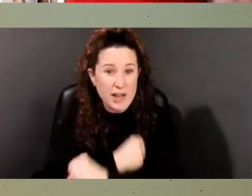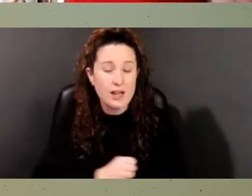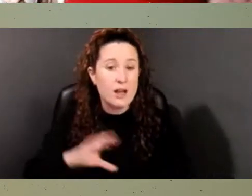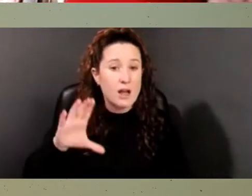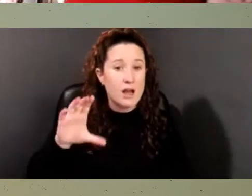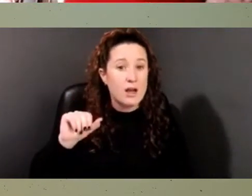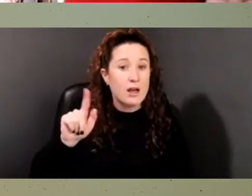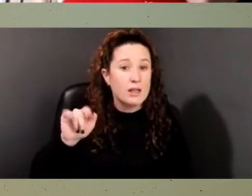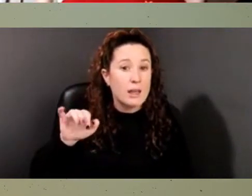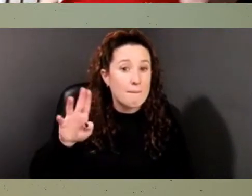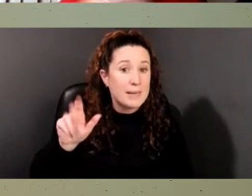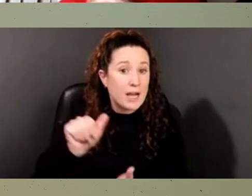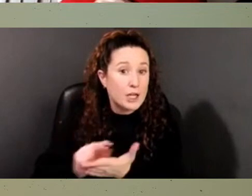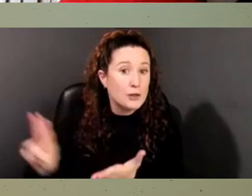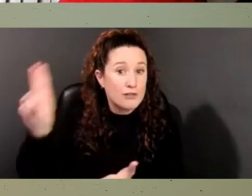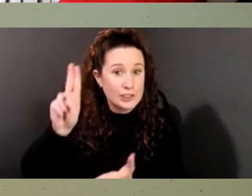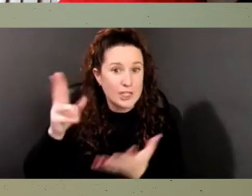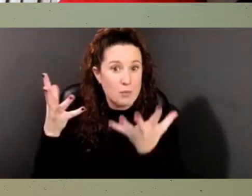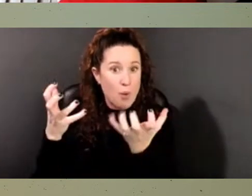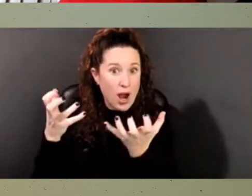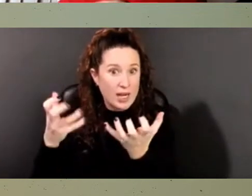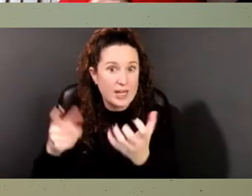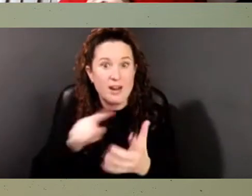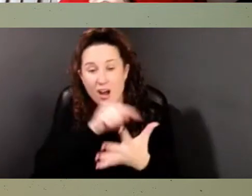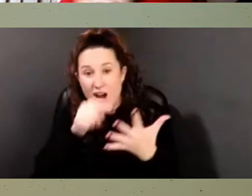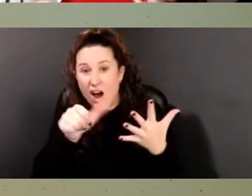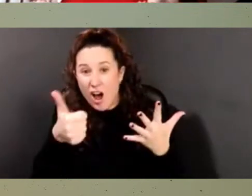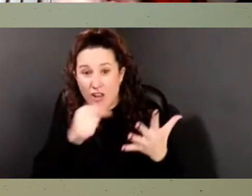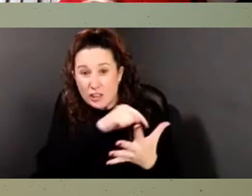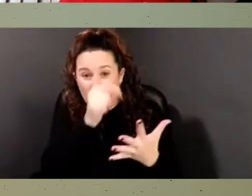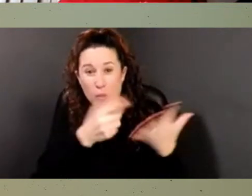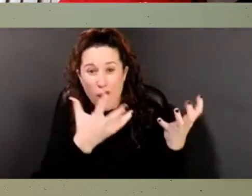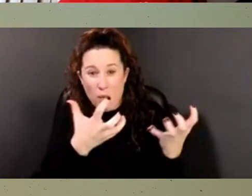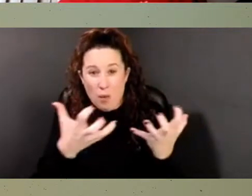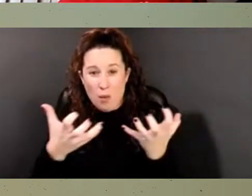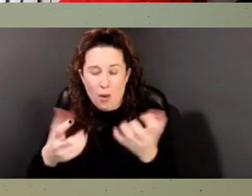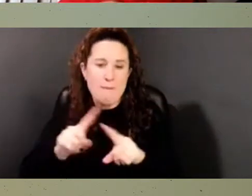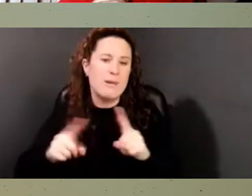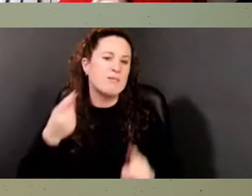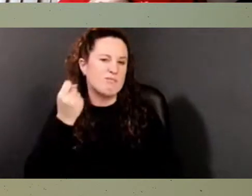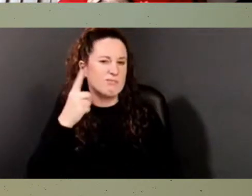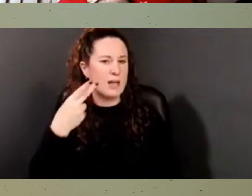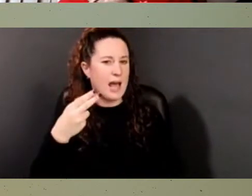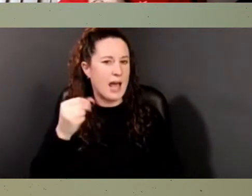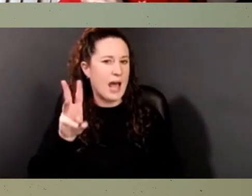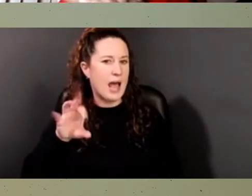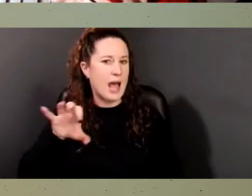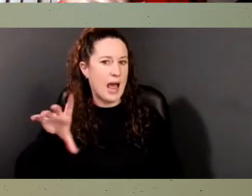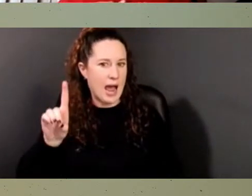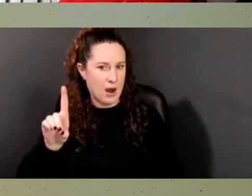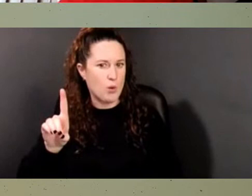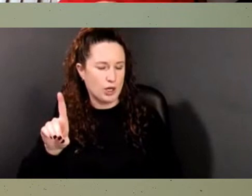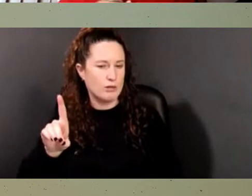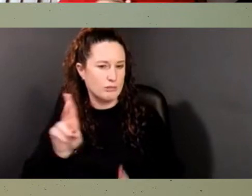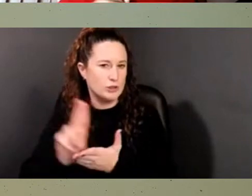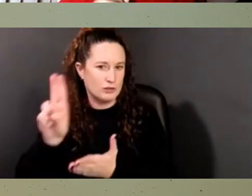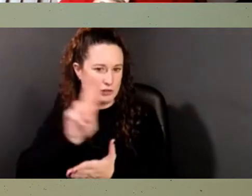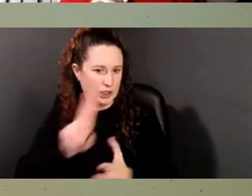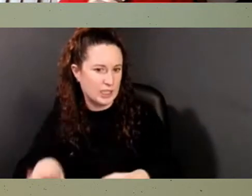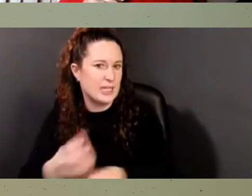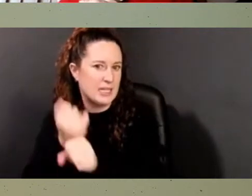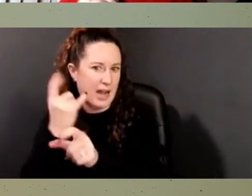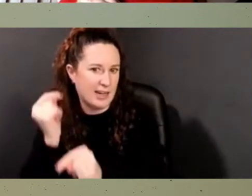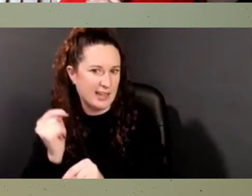these big schools wanted it, but Howard University got it. Howard is arguably the most prominent HBCU in the country, historically